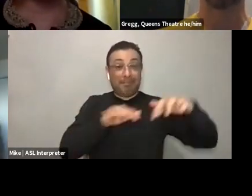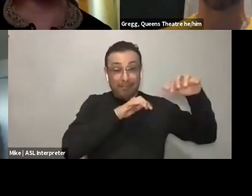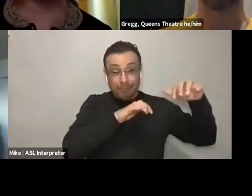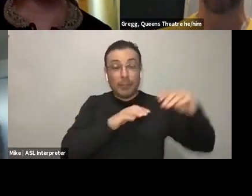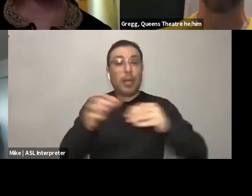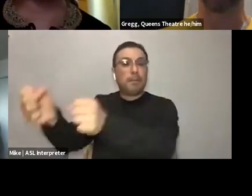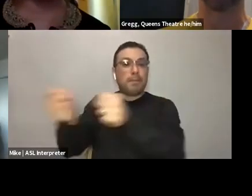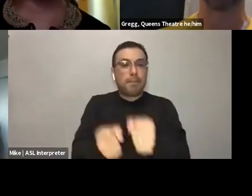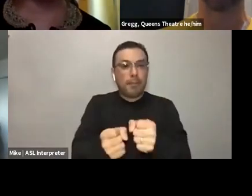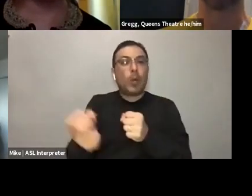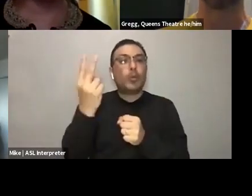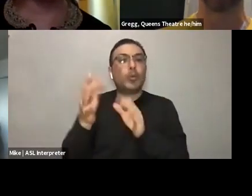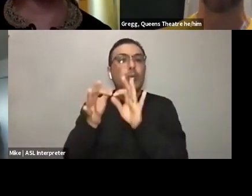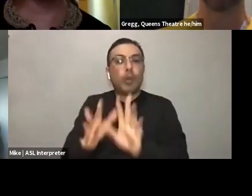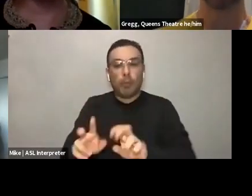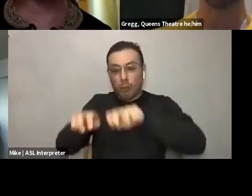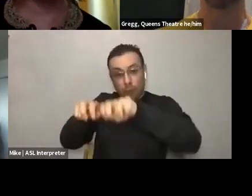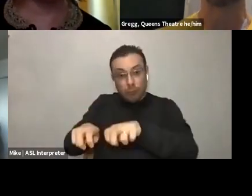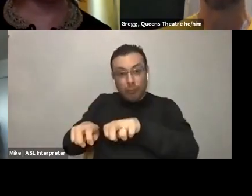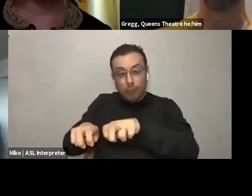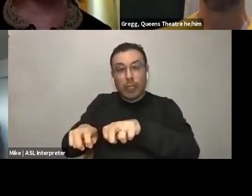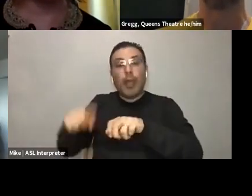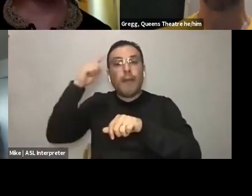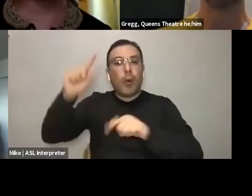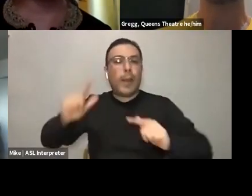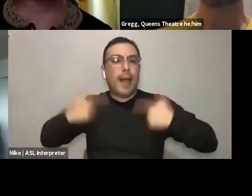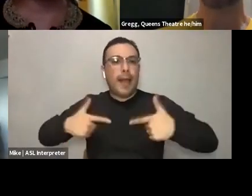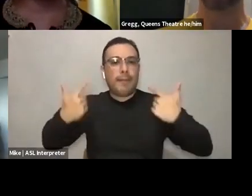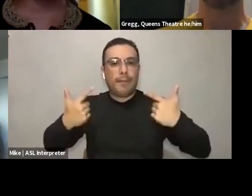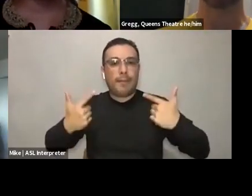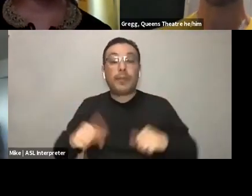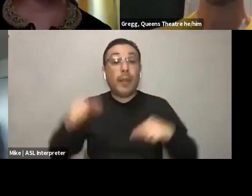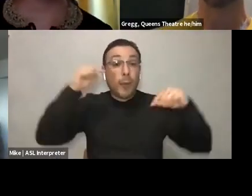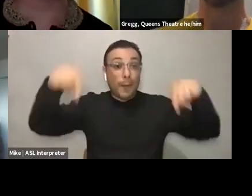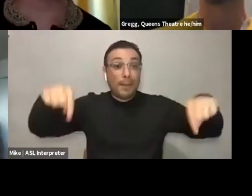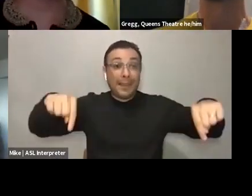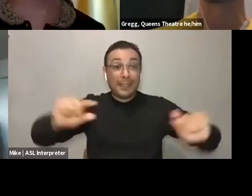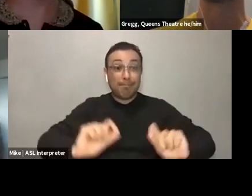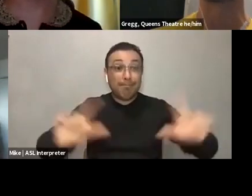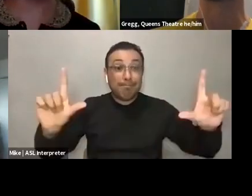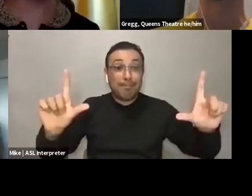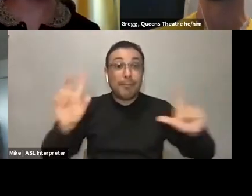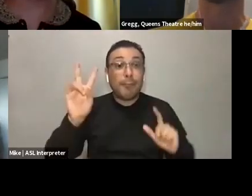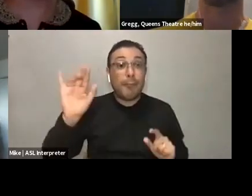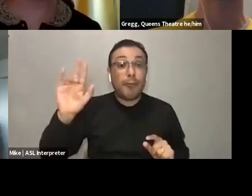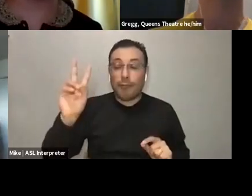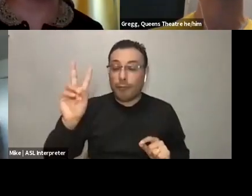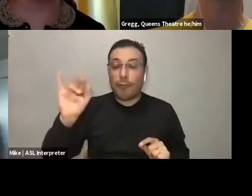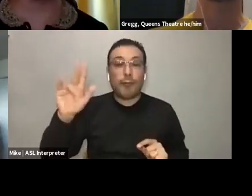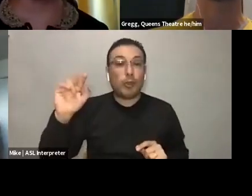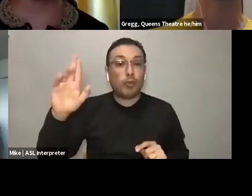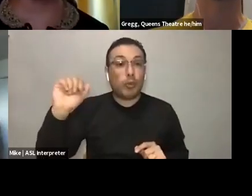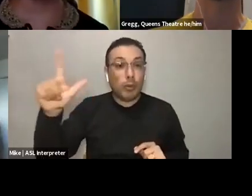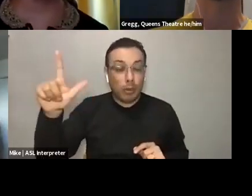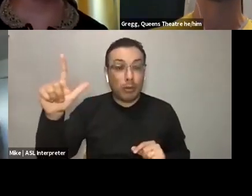that will, uh, interpret our, our live events. Um, for our virtual events currently, um, we, uh, have